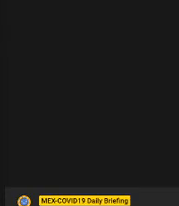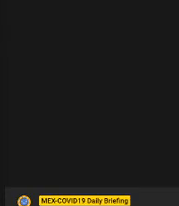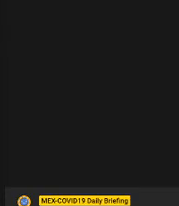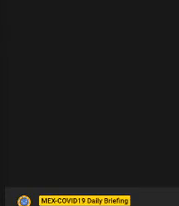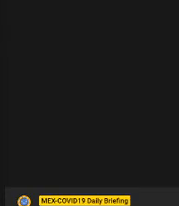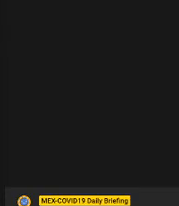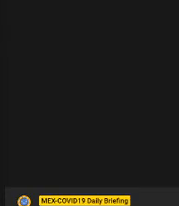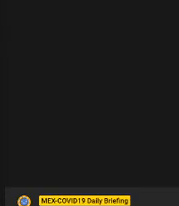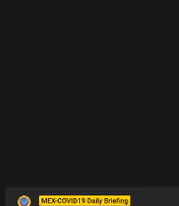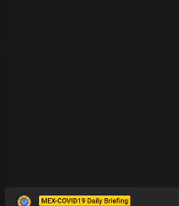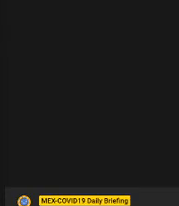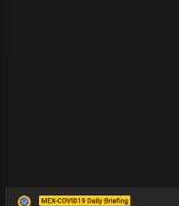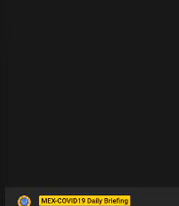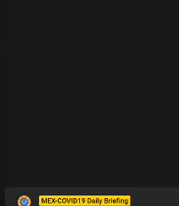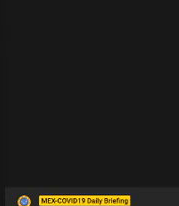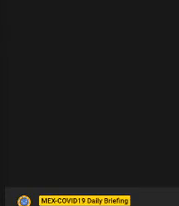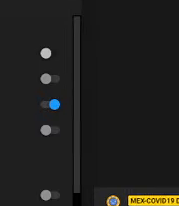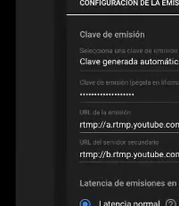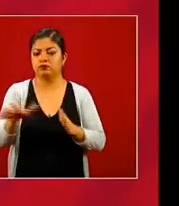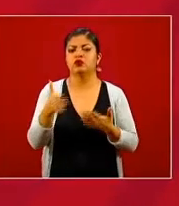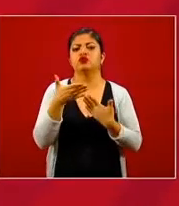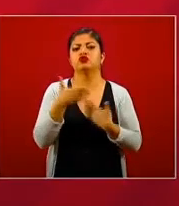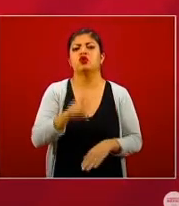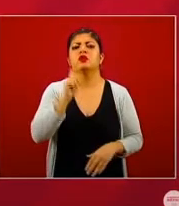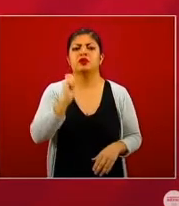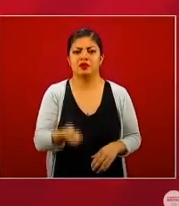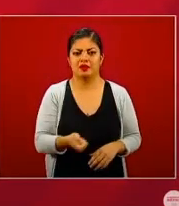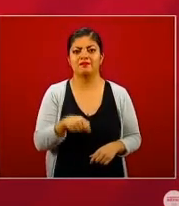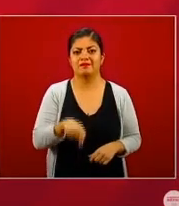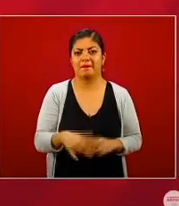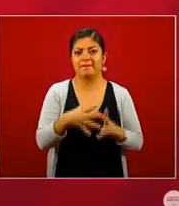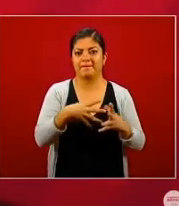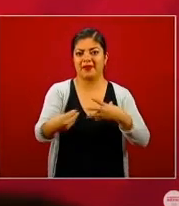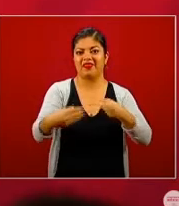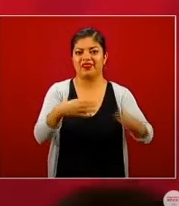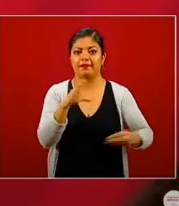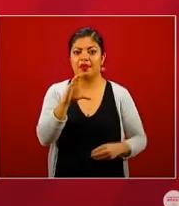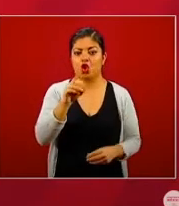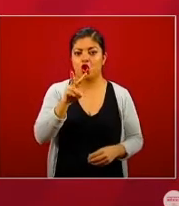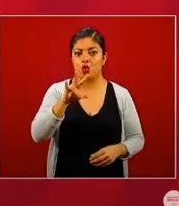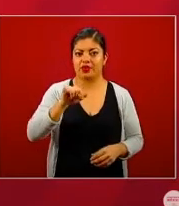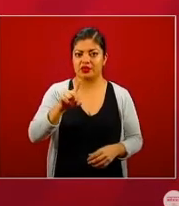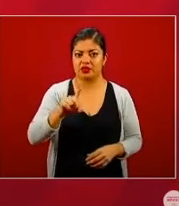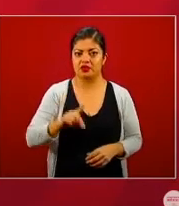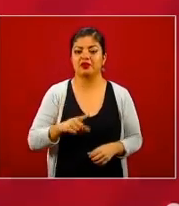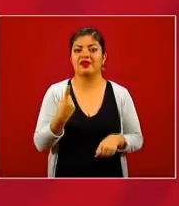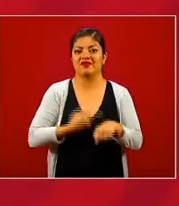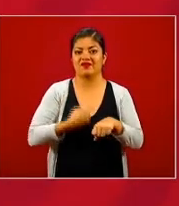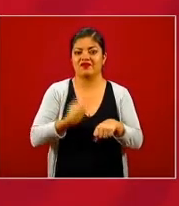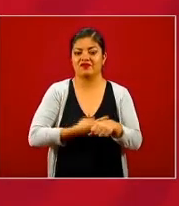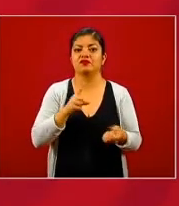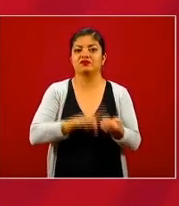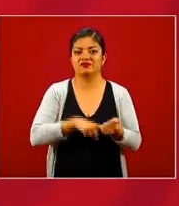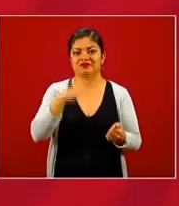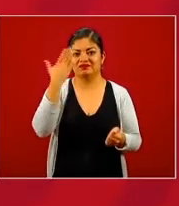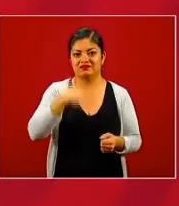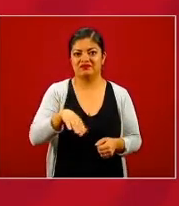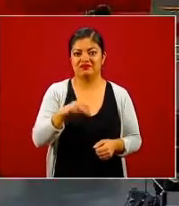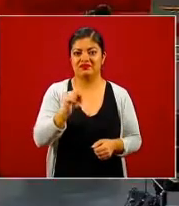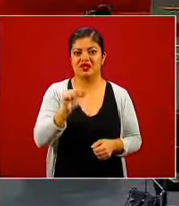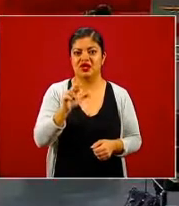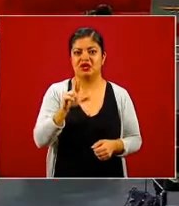Mexico in Mexico City, and we're going to get started on our daily press conference on the pandemic,